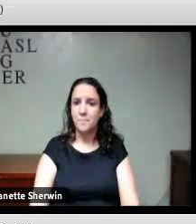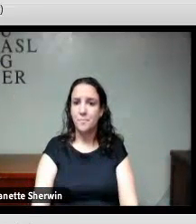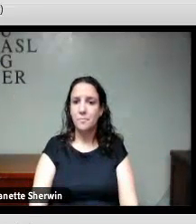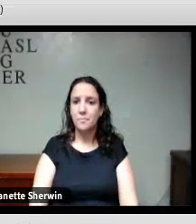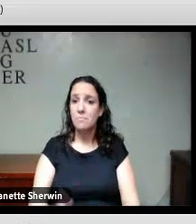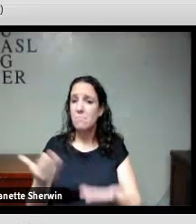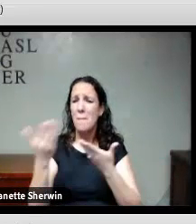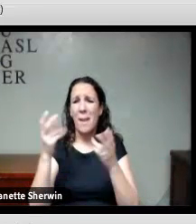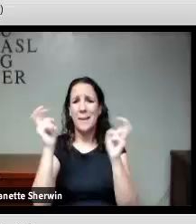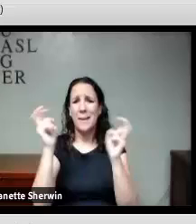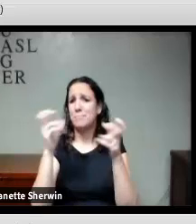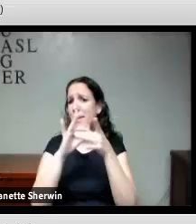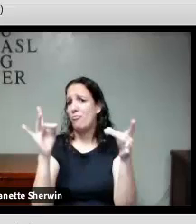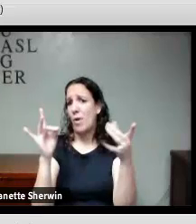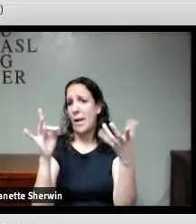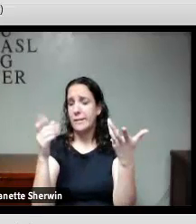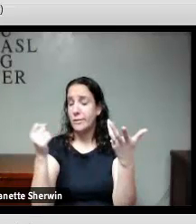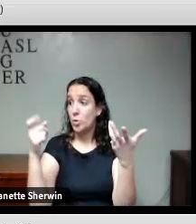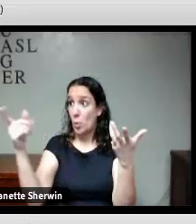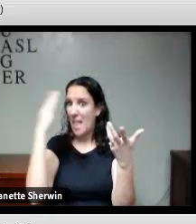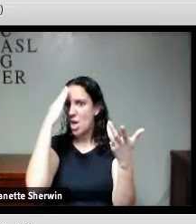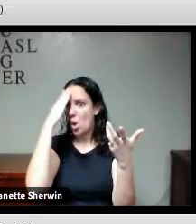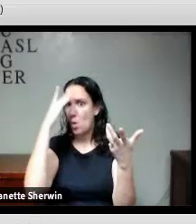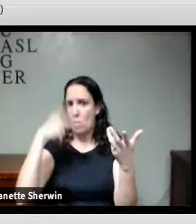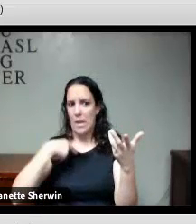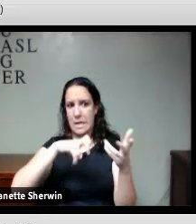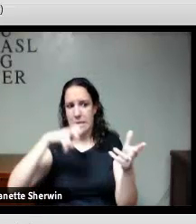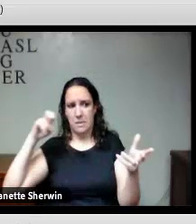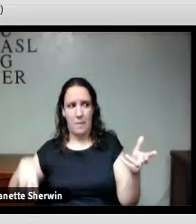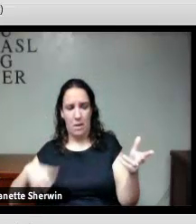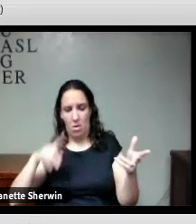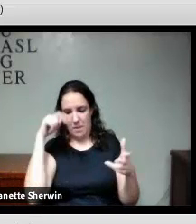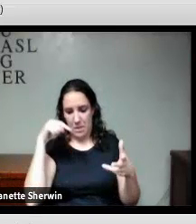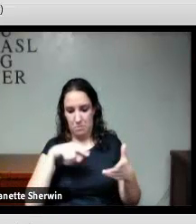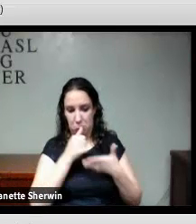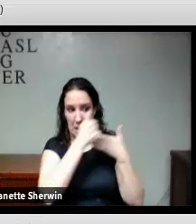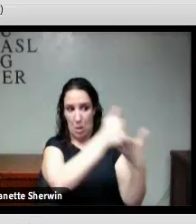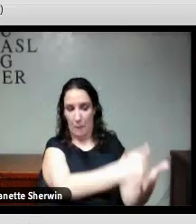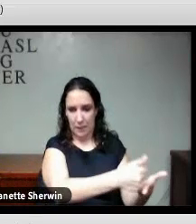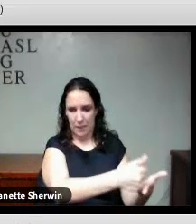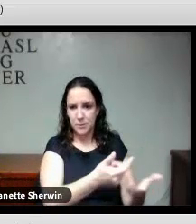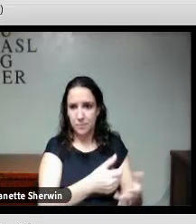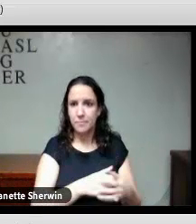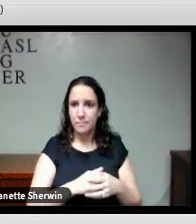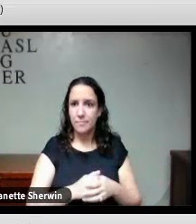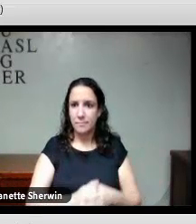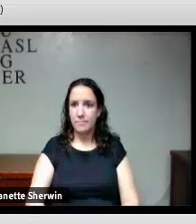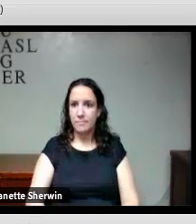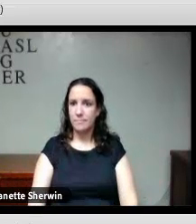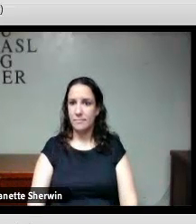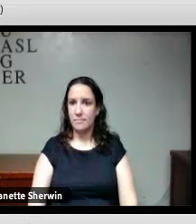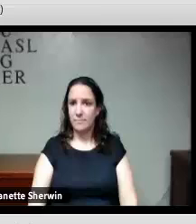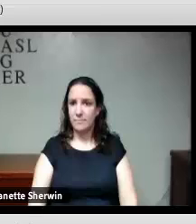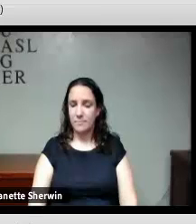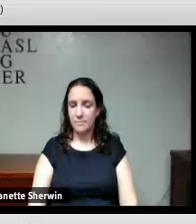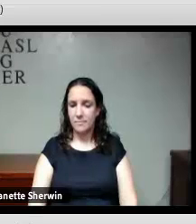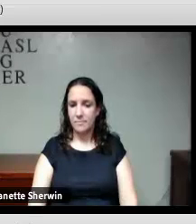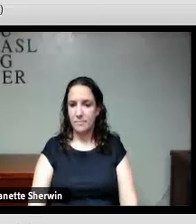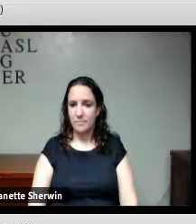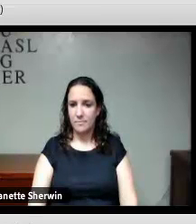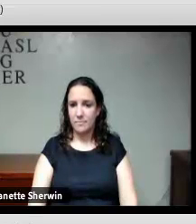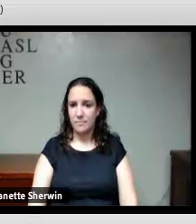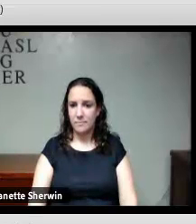the coworker knows, okay, I need to back off here because this is bigger than I can handle. So just be